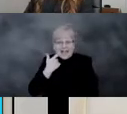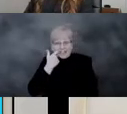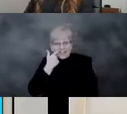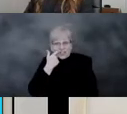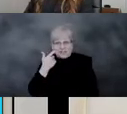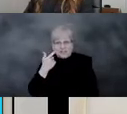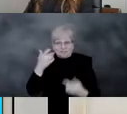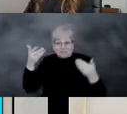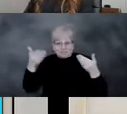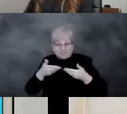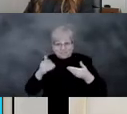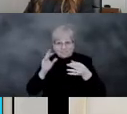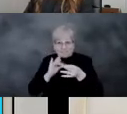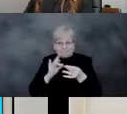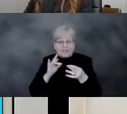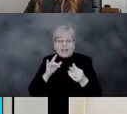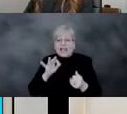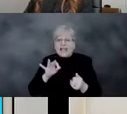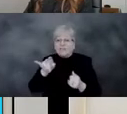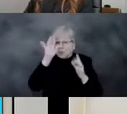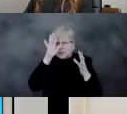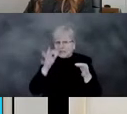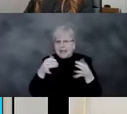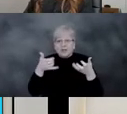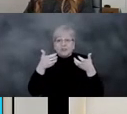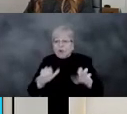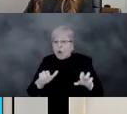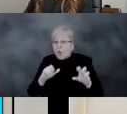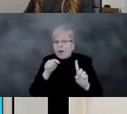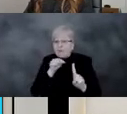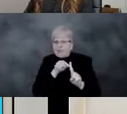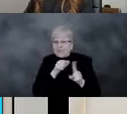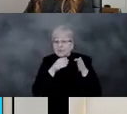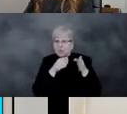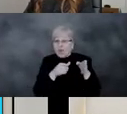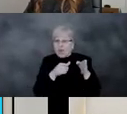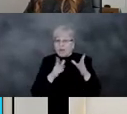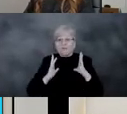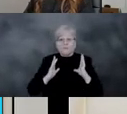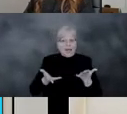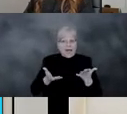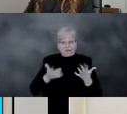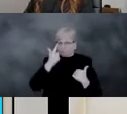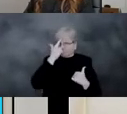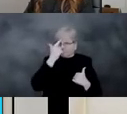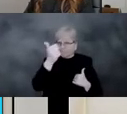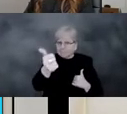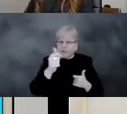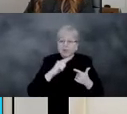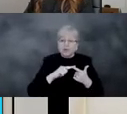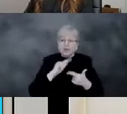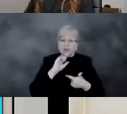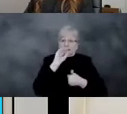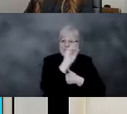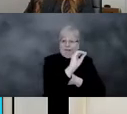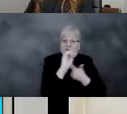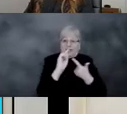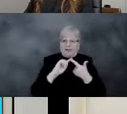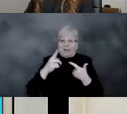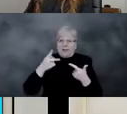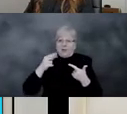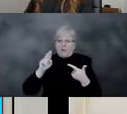if you choose not to use that, you can use nothing, you can use Prezi, you can use PowerPoint,